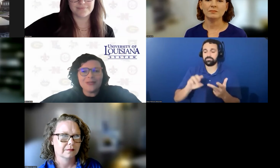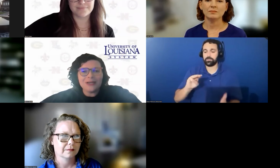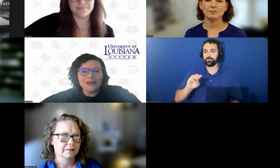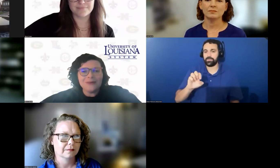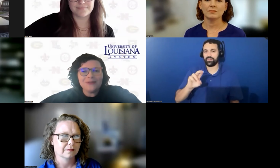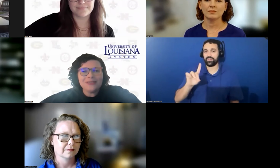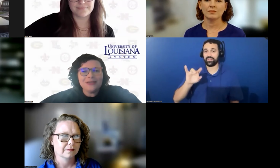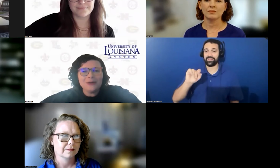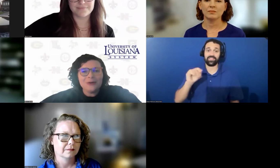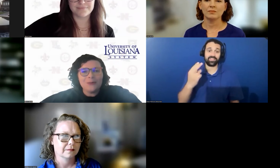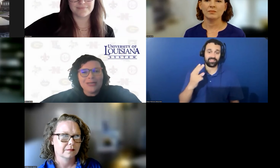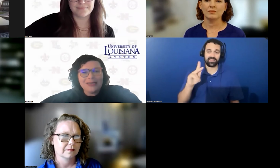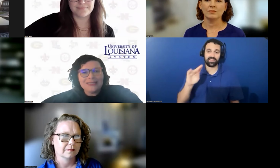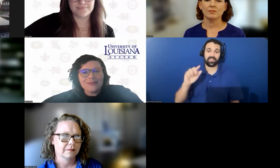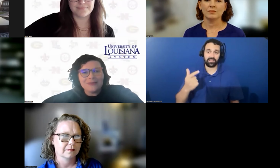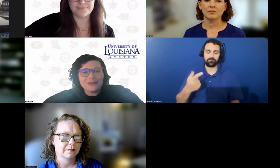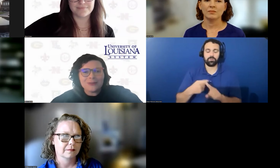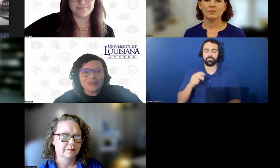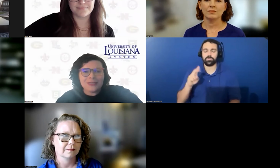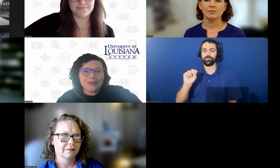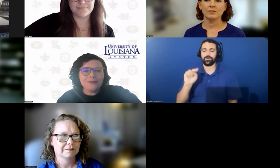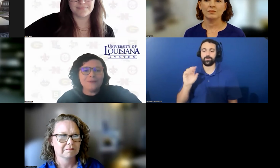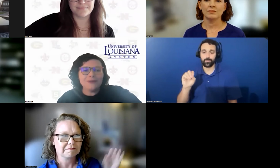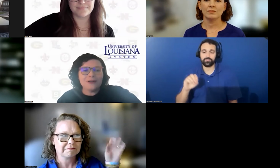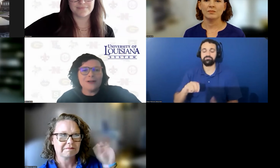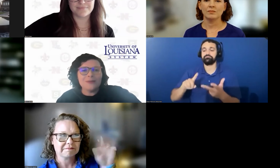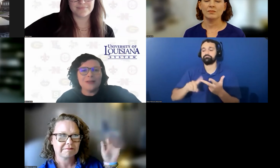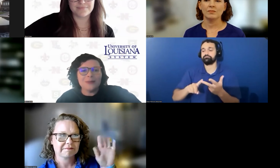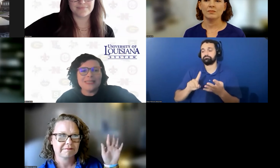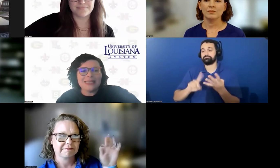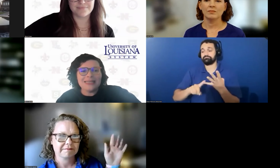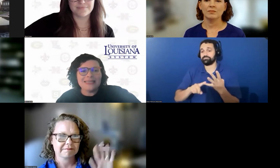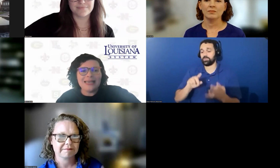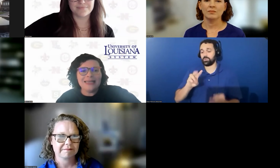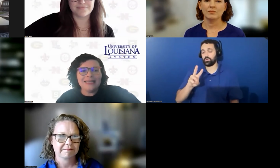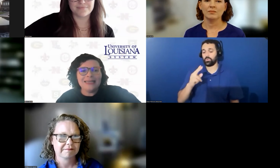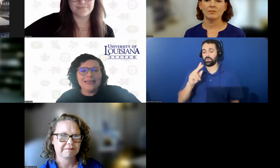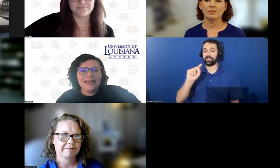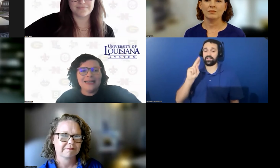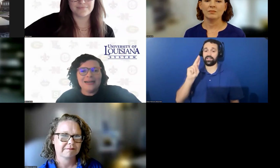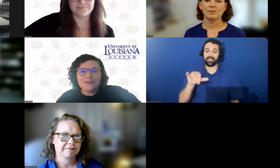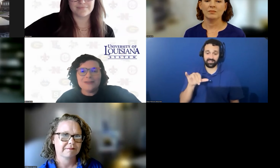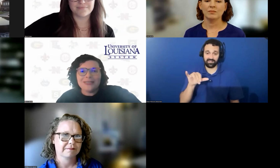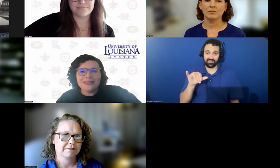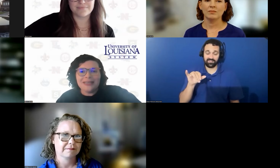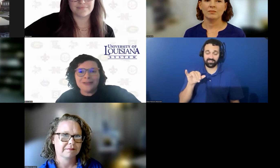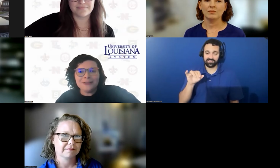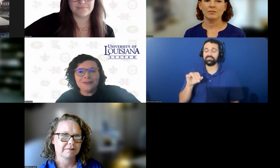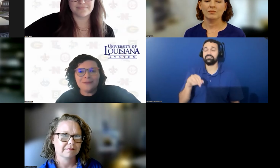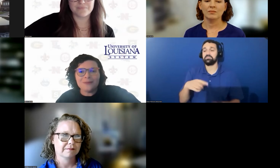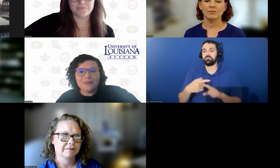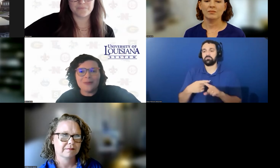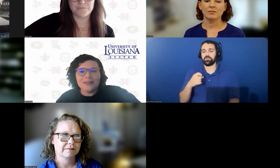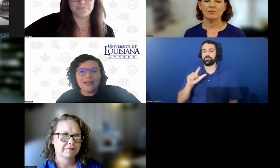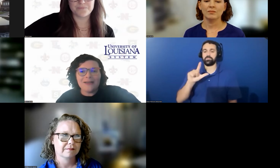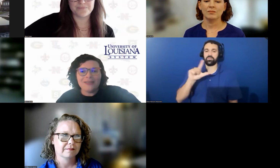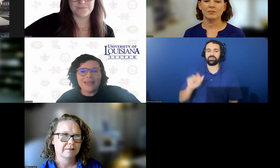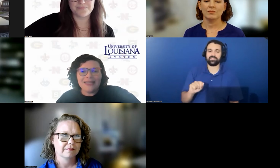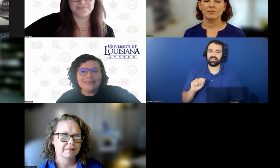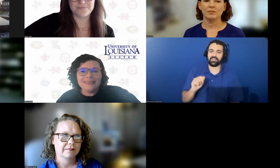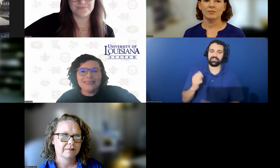from UNO. Whitney Civil Sawyer from Louisiana Tech, Andrea Leonard from